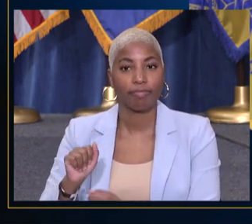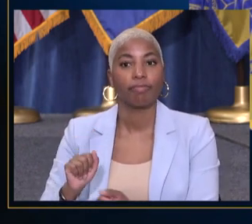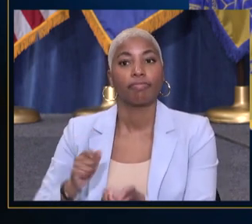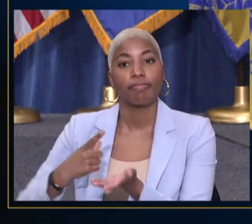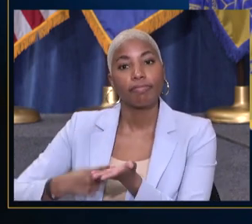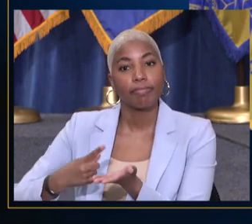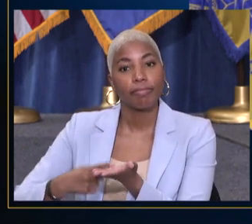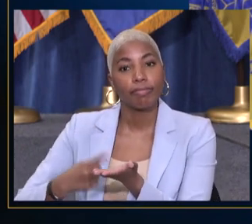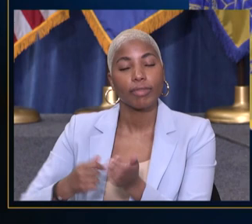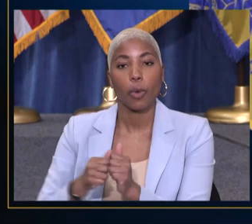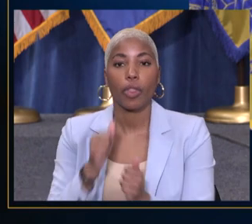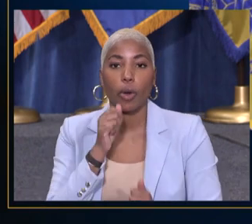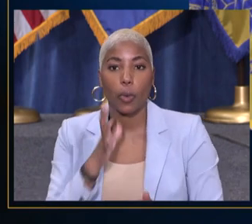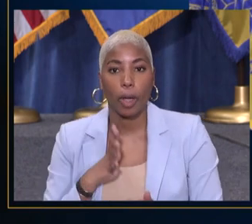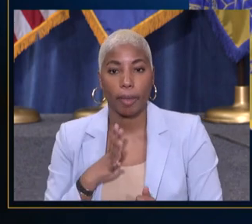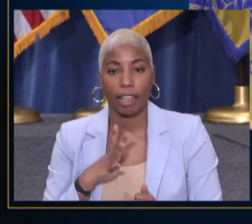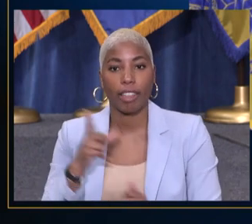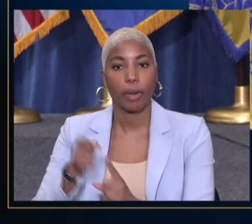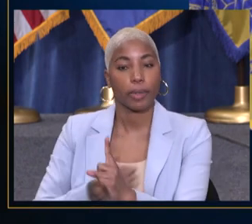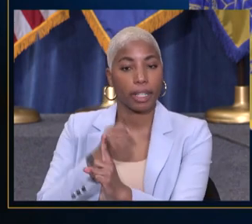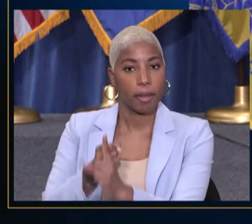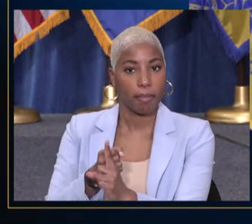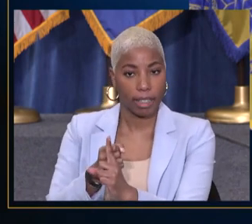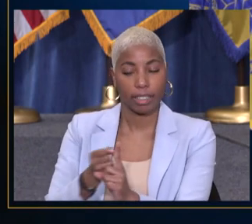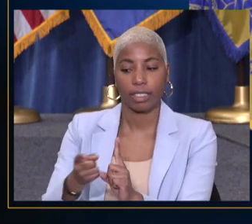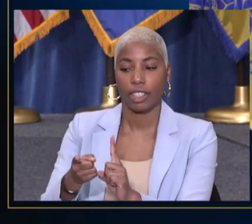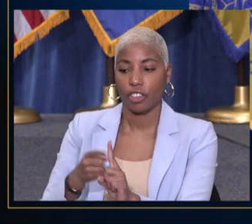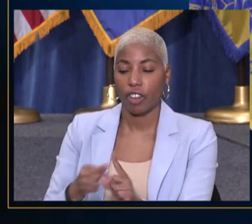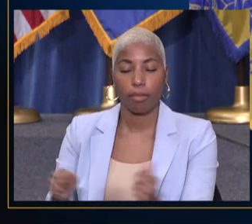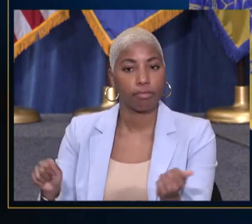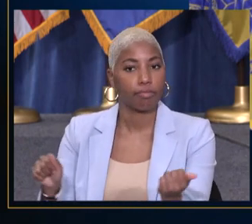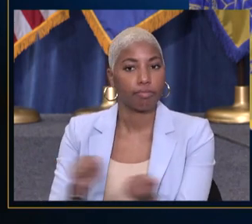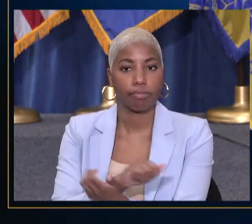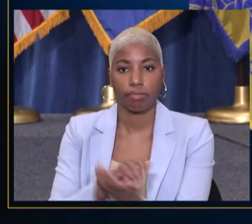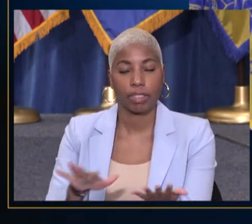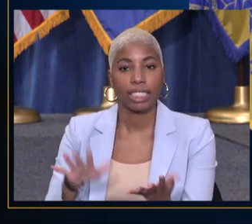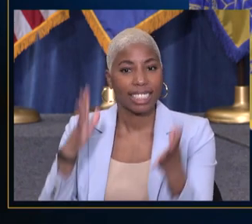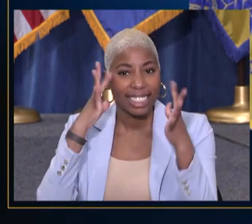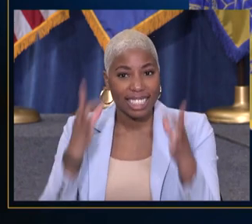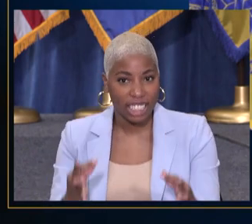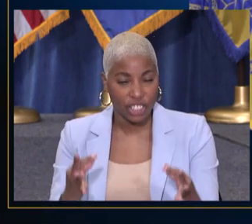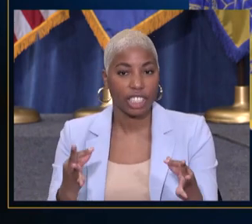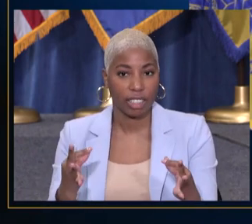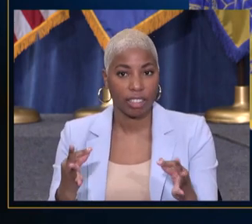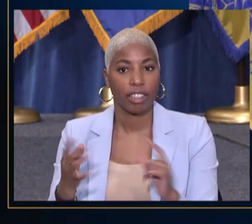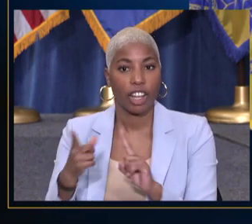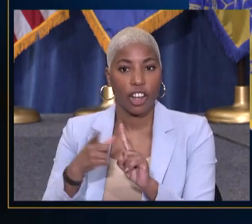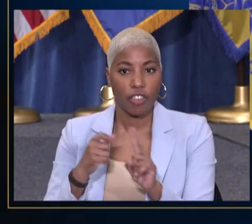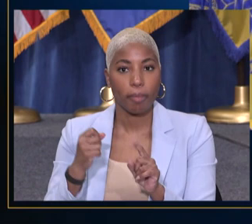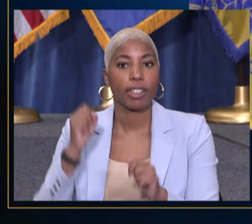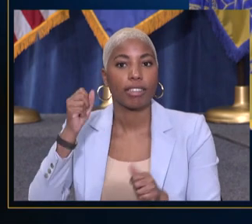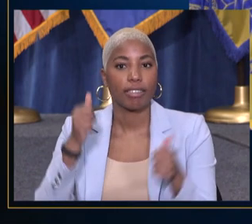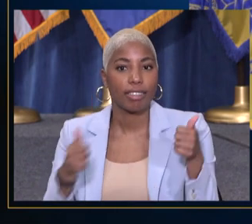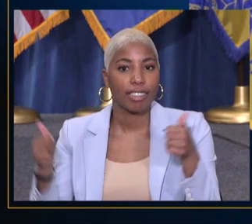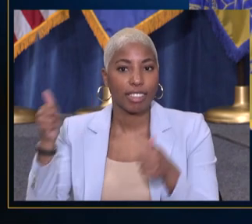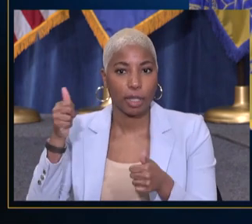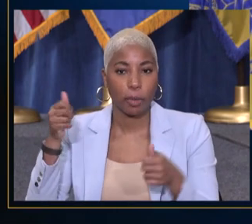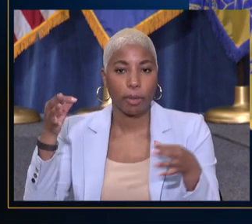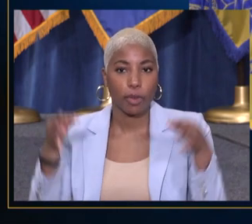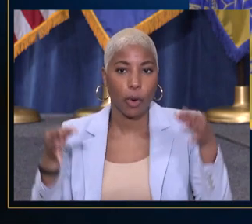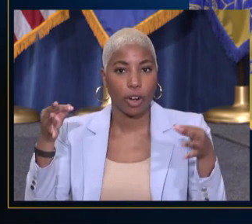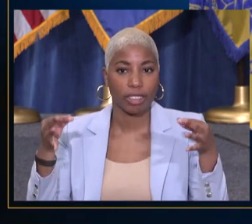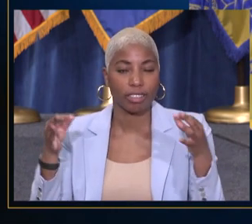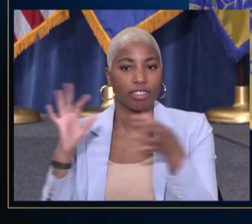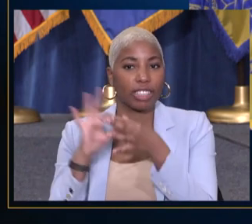women who were affected by the absolutely devastating decision that came down from the Supreme Court of Alabama on